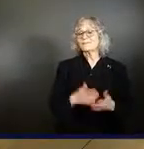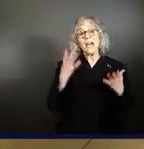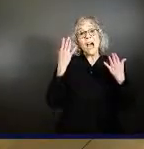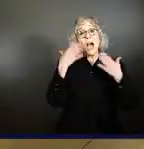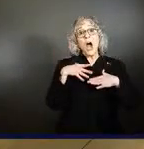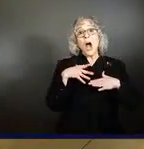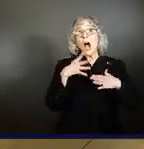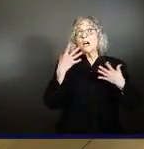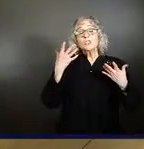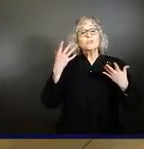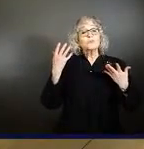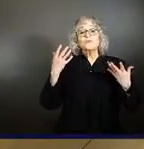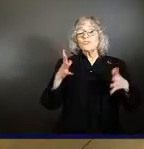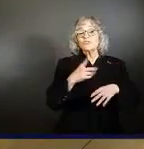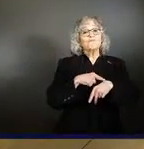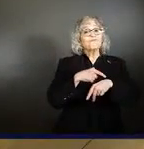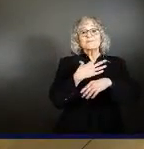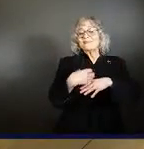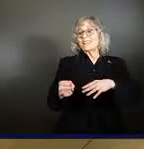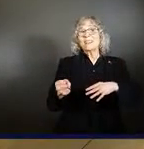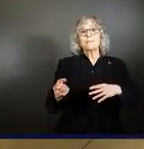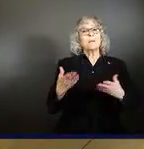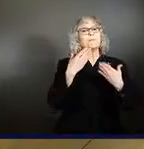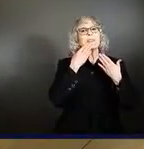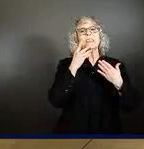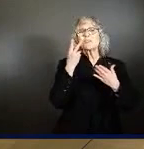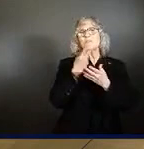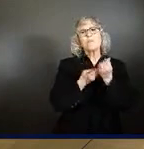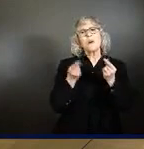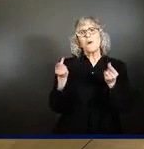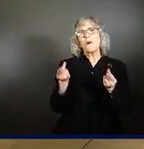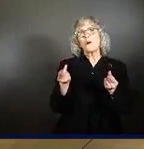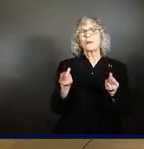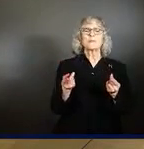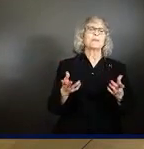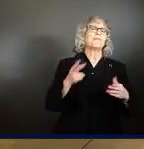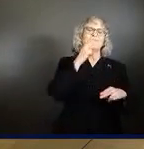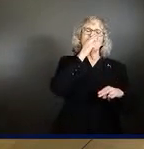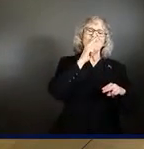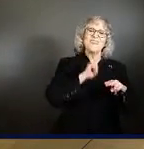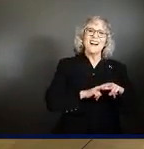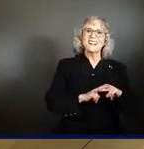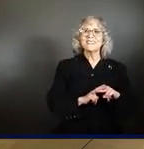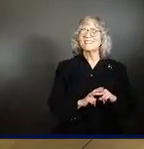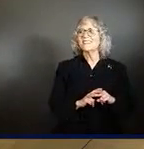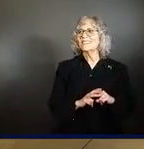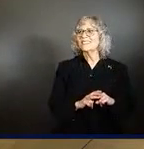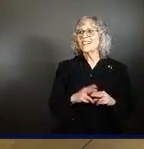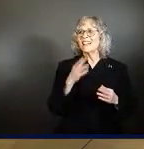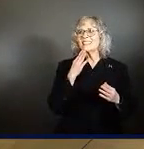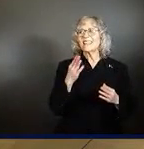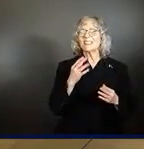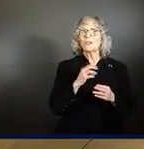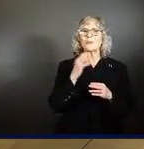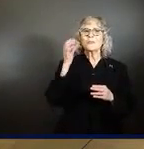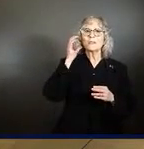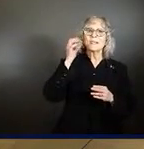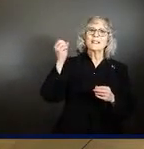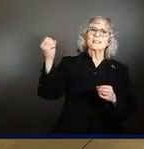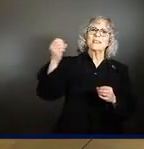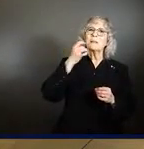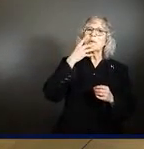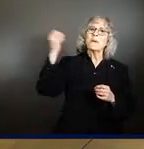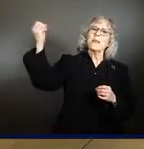Unfortunately, this is all the time that we have for today, but thank you both so much. This has been so fun, and just thank you for shining more light on these